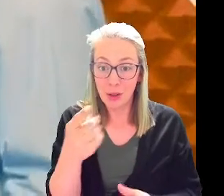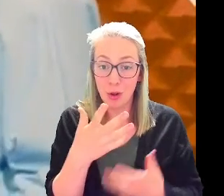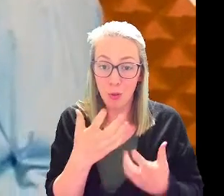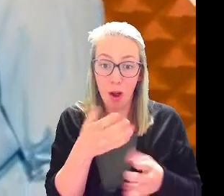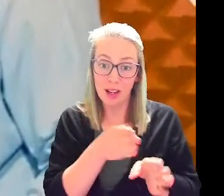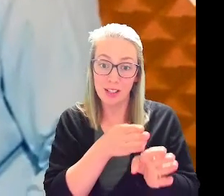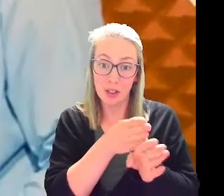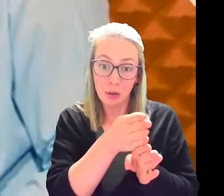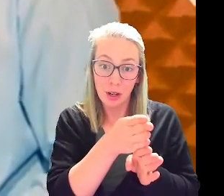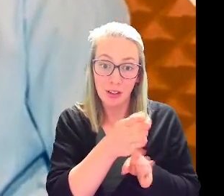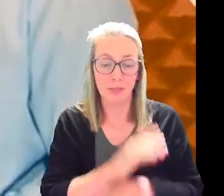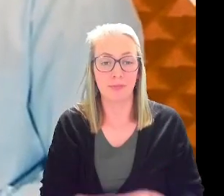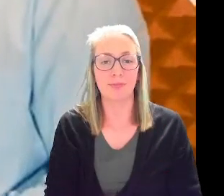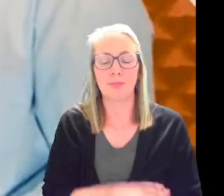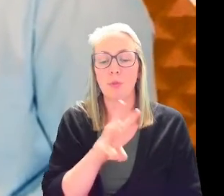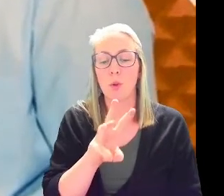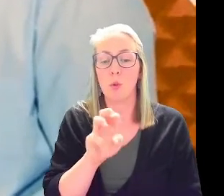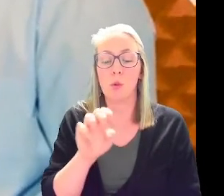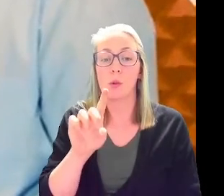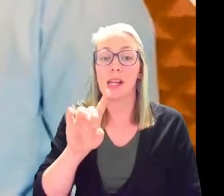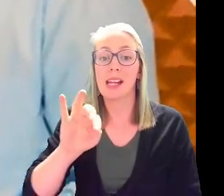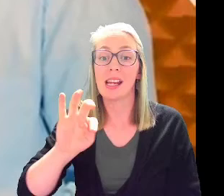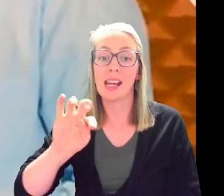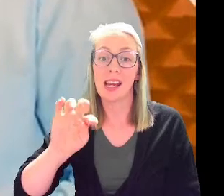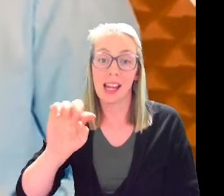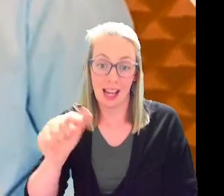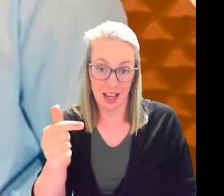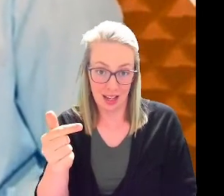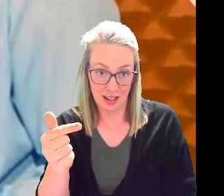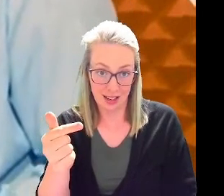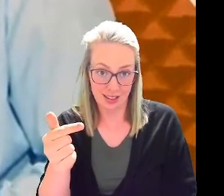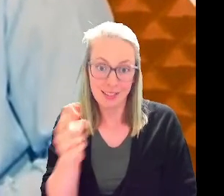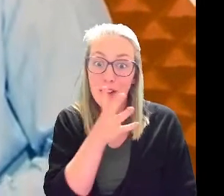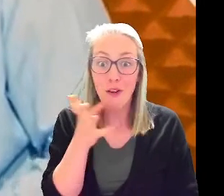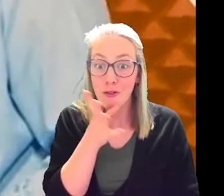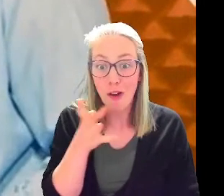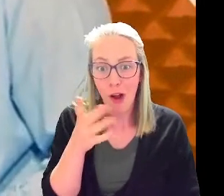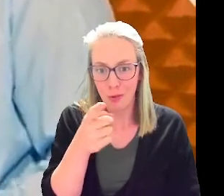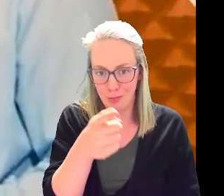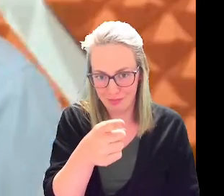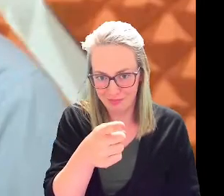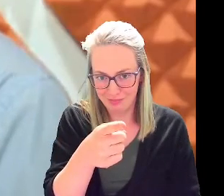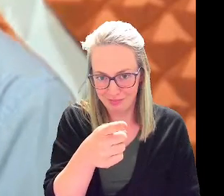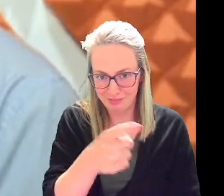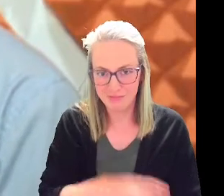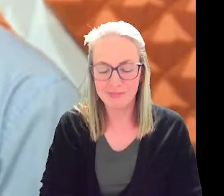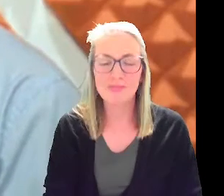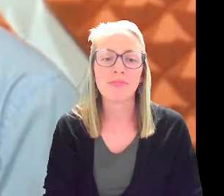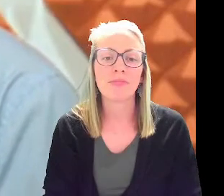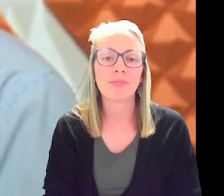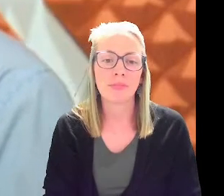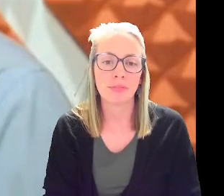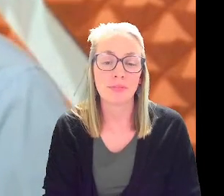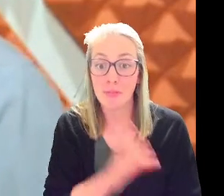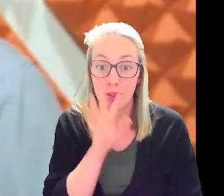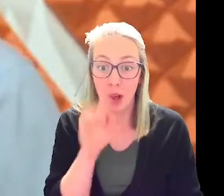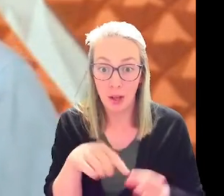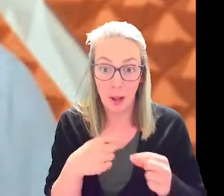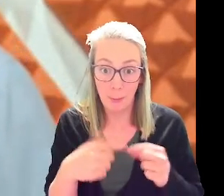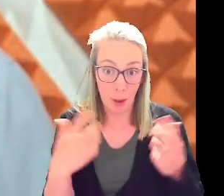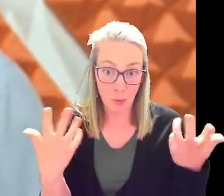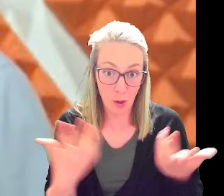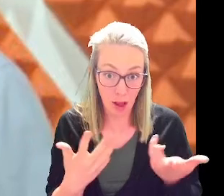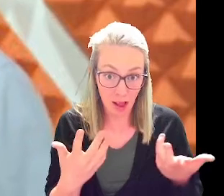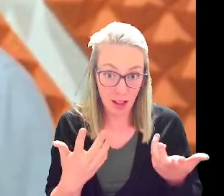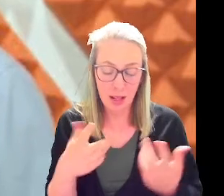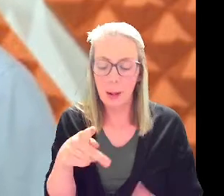career. Weeding, and notice I'm showing a farm on this. When I say weeding, we're talking about, when you say